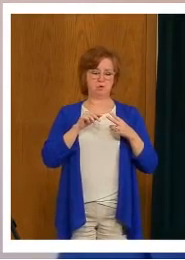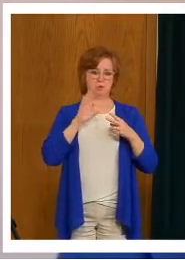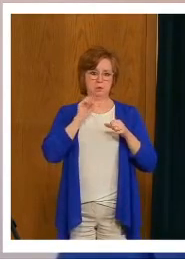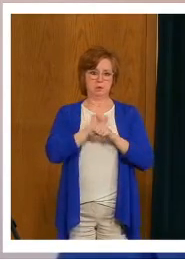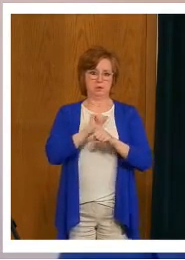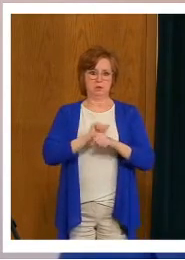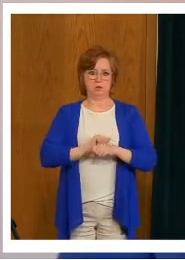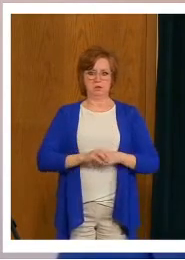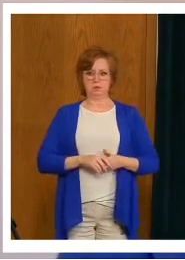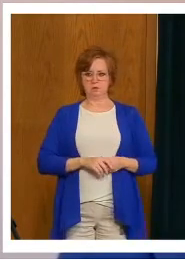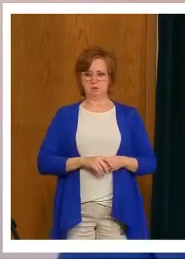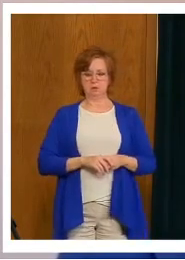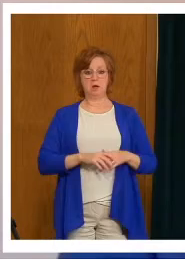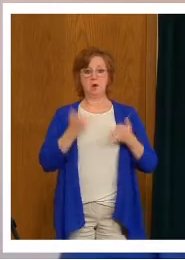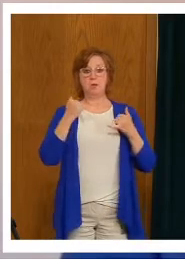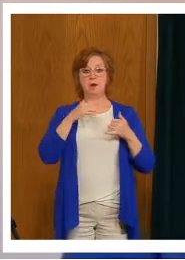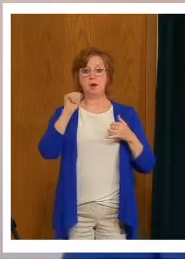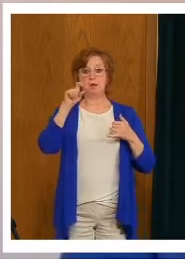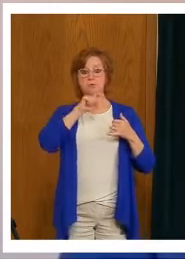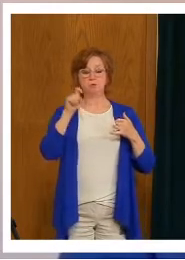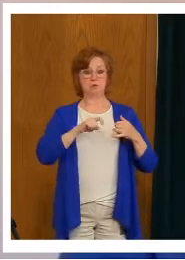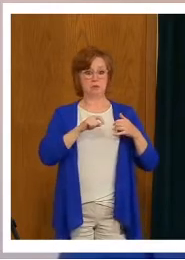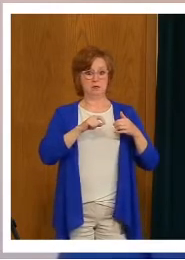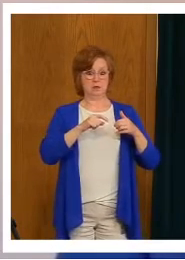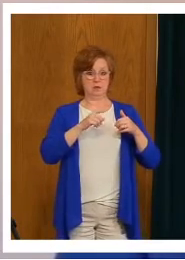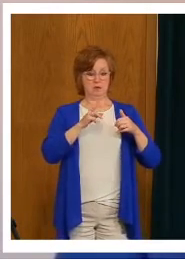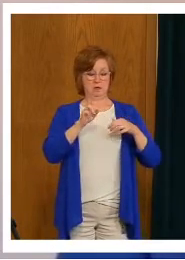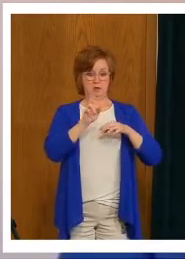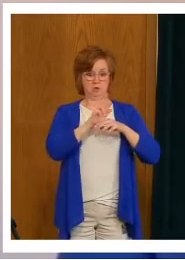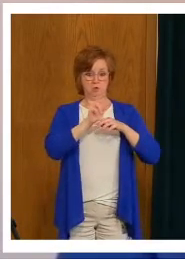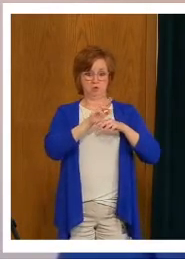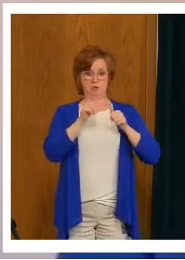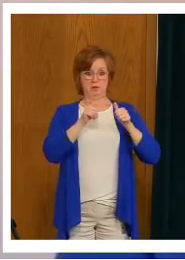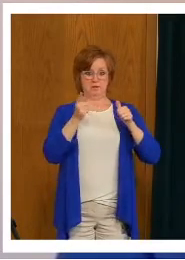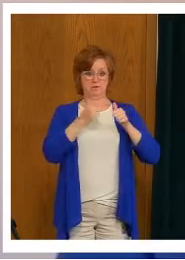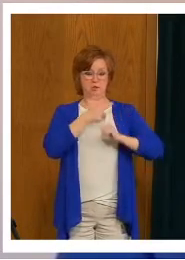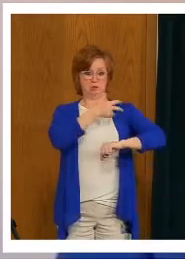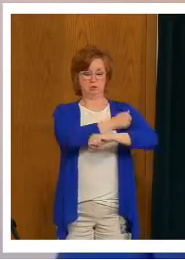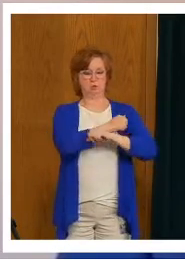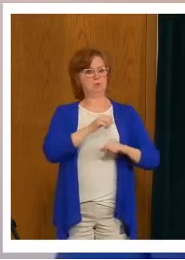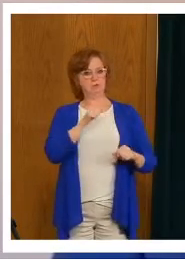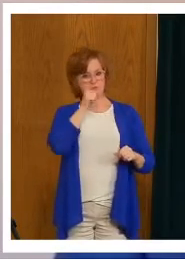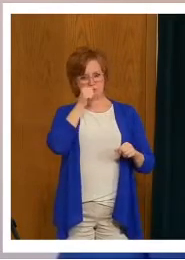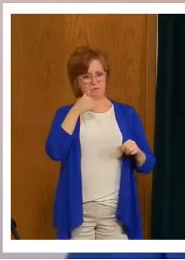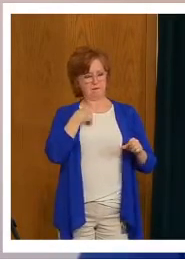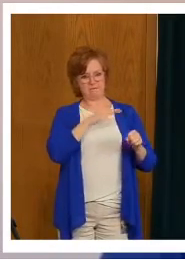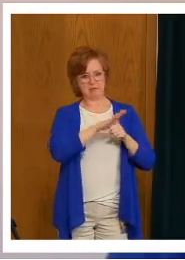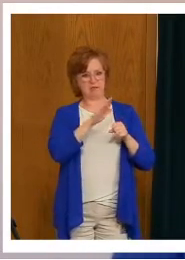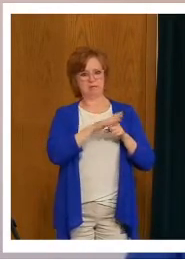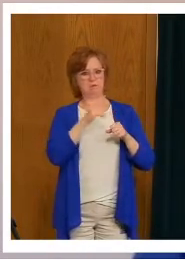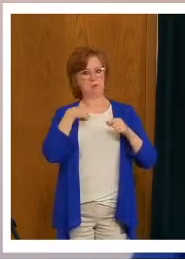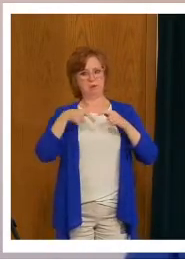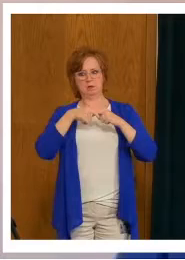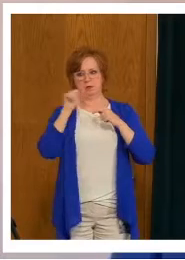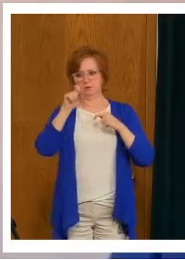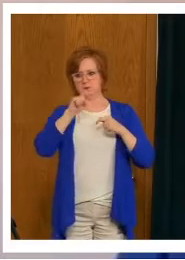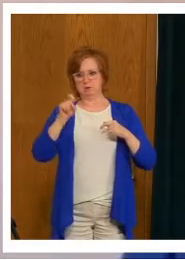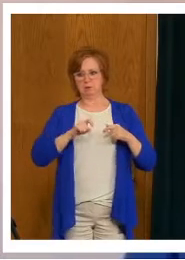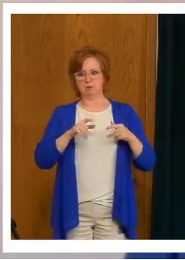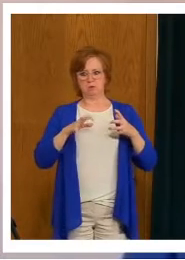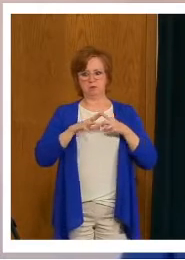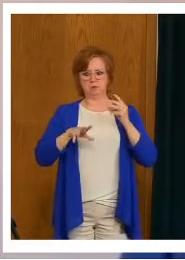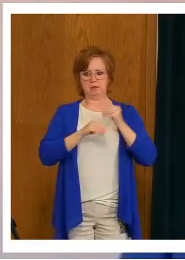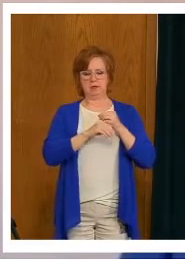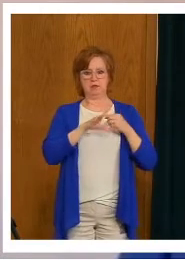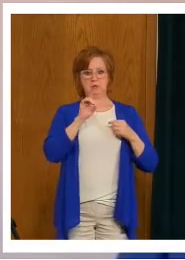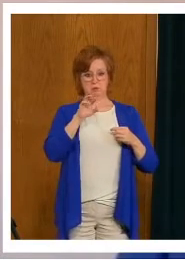currently using AstraZeneca as a first dose strategy right now. We just simply don't have enough of the vaccine in the province. Dr. Shahab, did you want to add